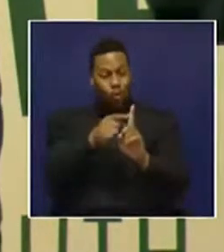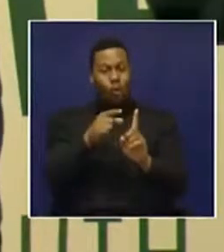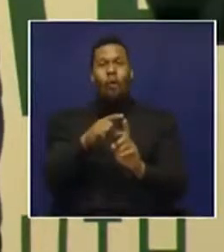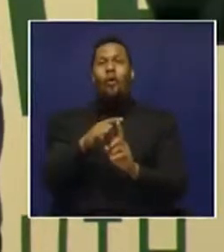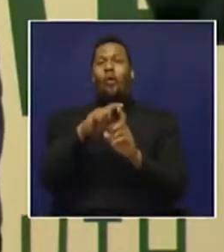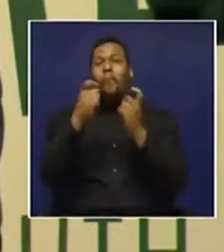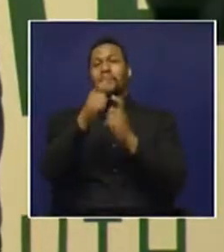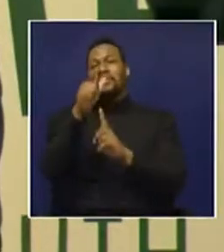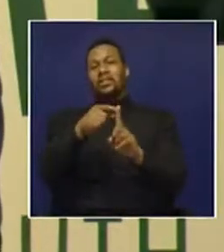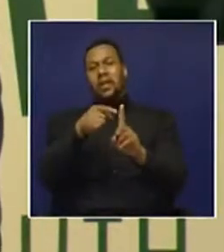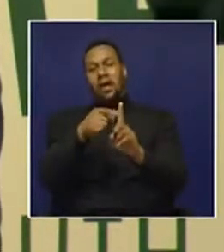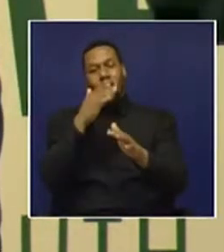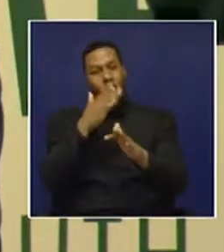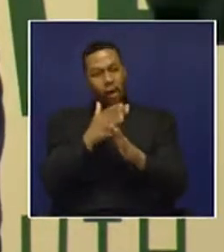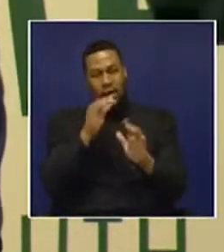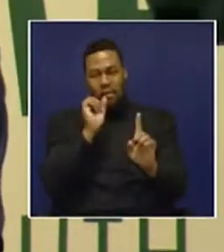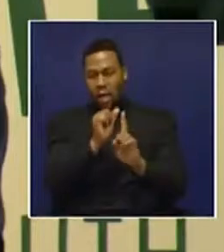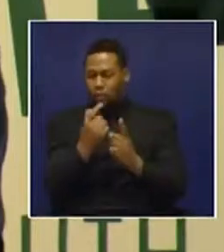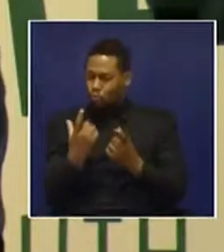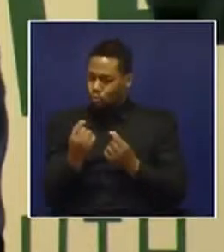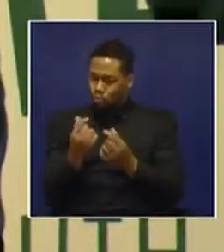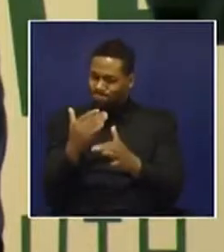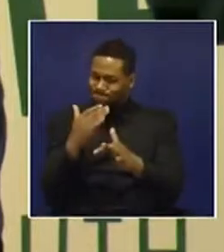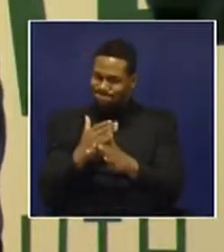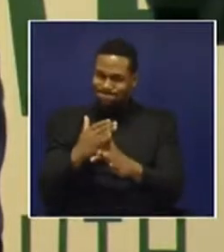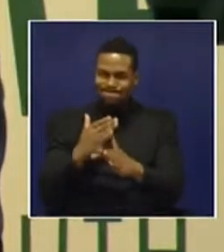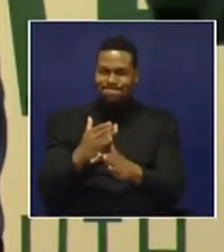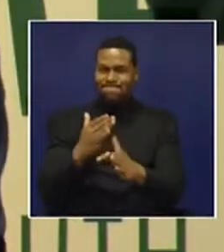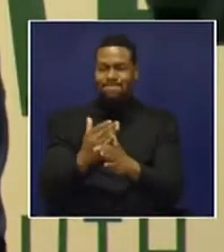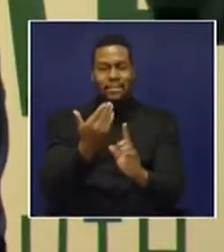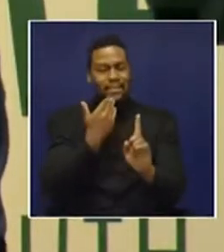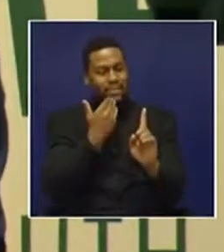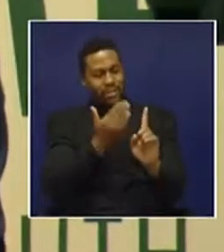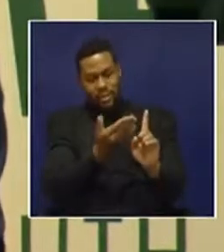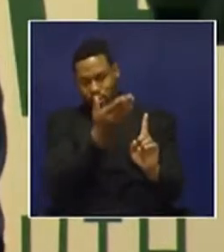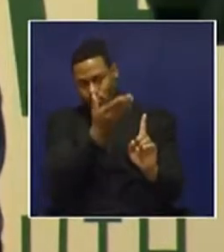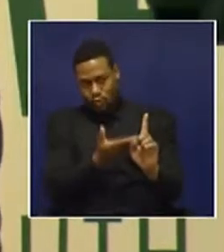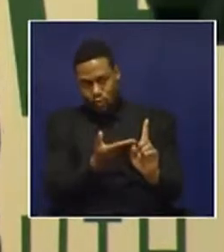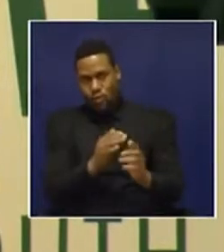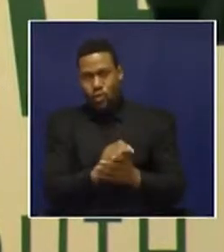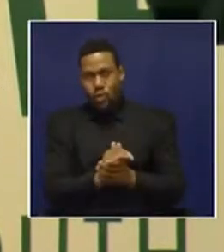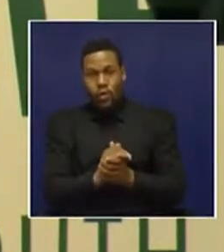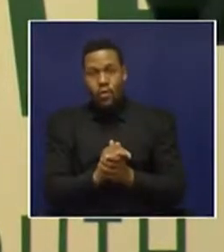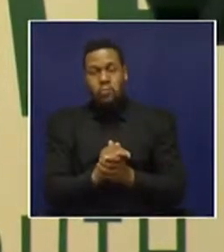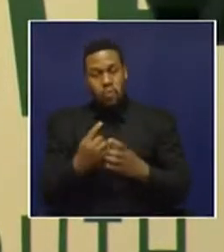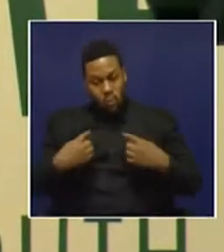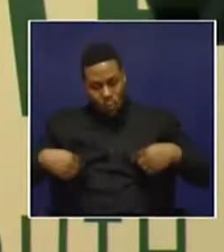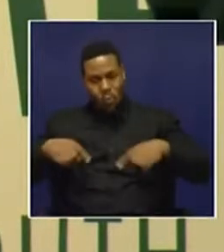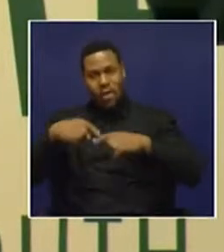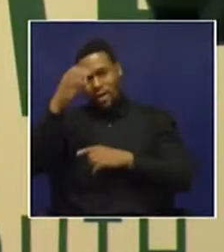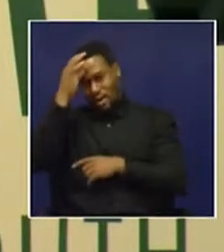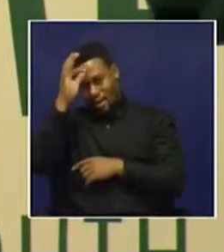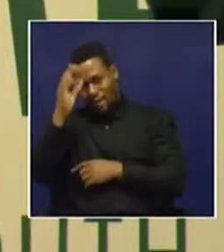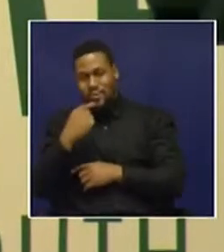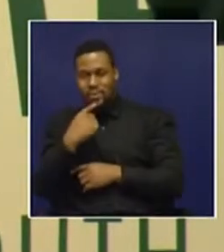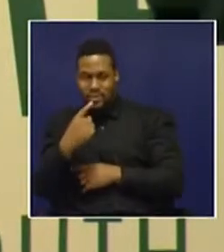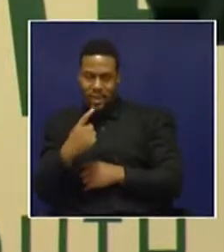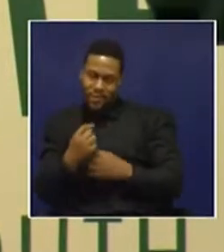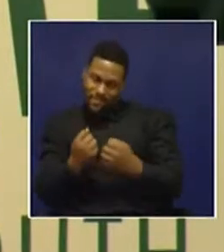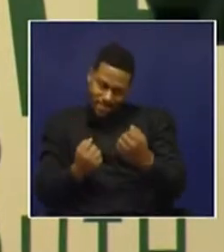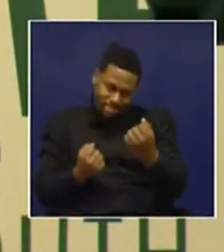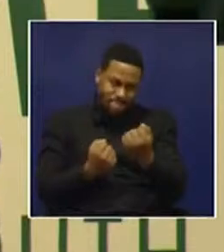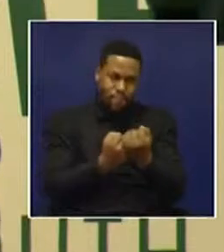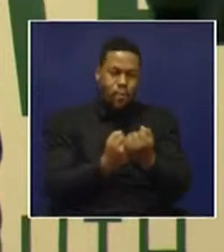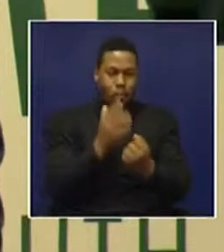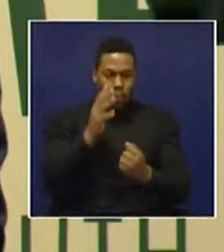for that. And on behalf of government, I wish to express that unwavering support and thank you to